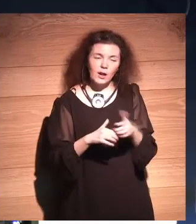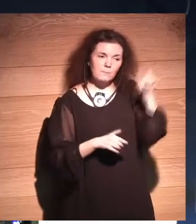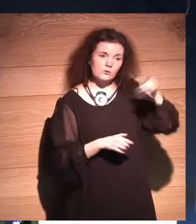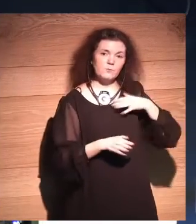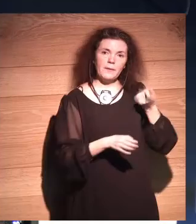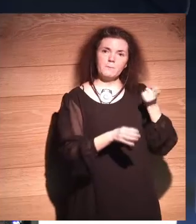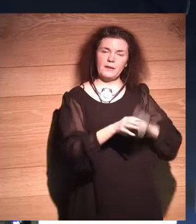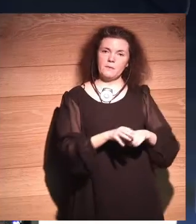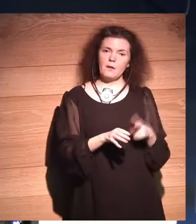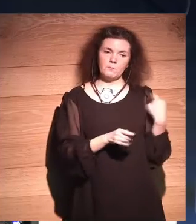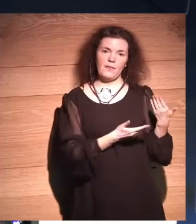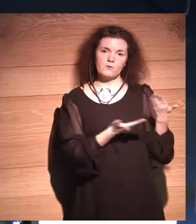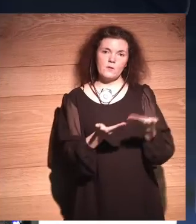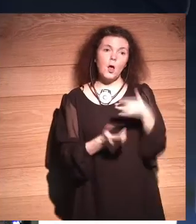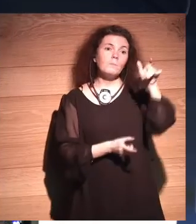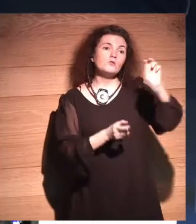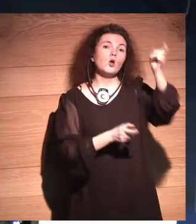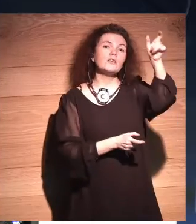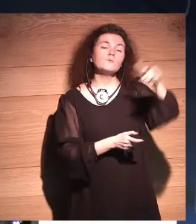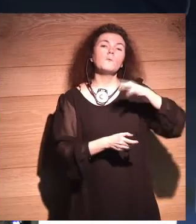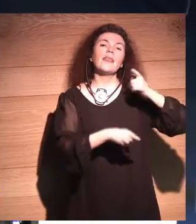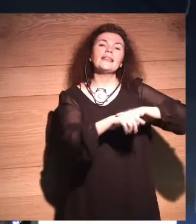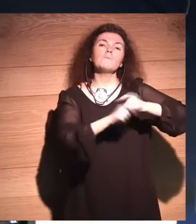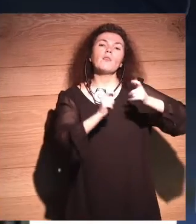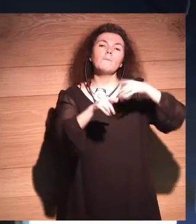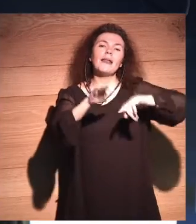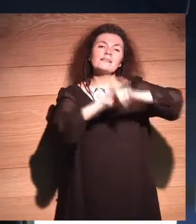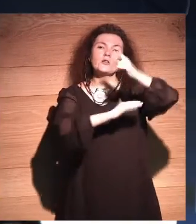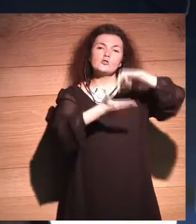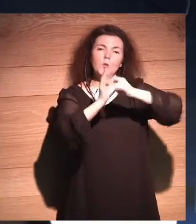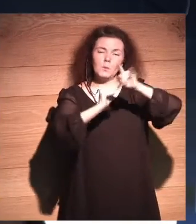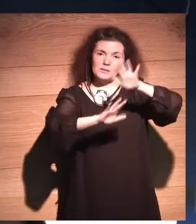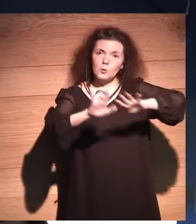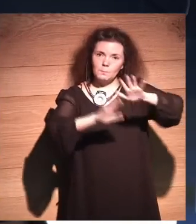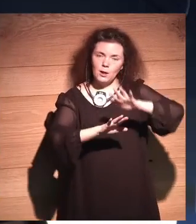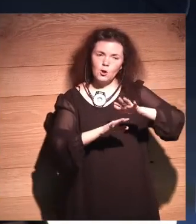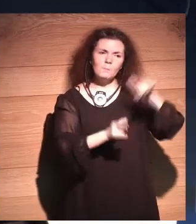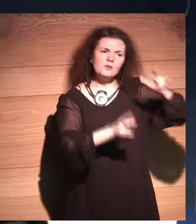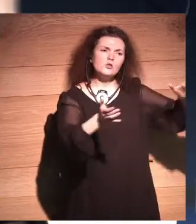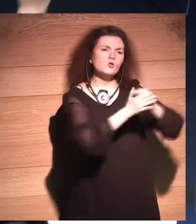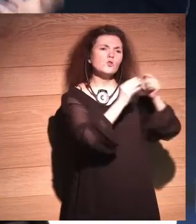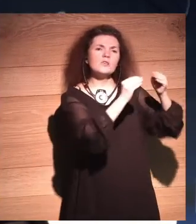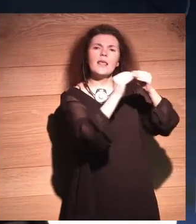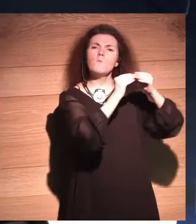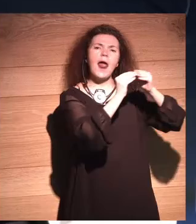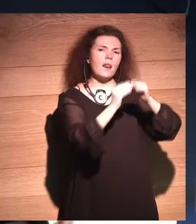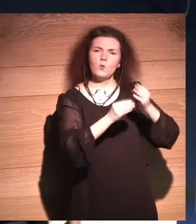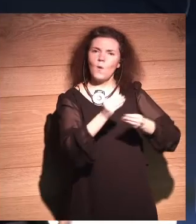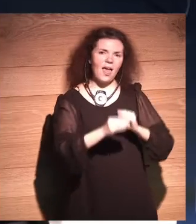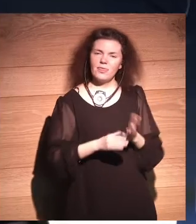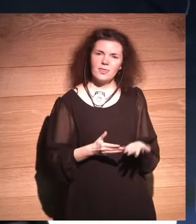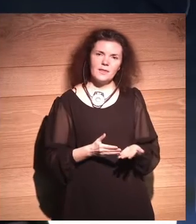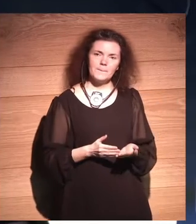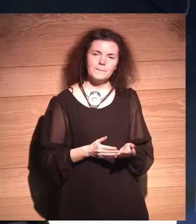more time developing the solutions, of course. It's not going to be everybody who does all these things, and I think in part that gets to the issue